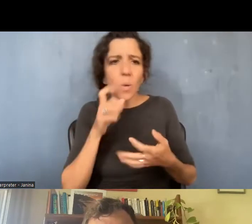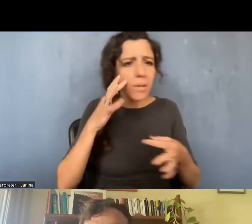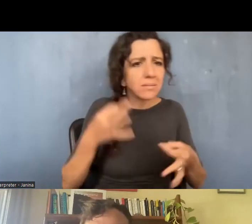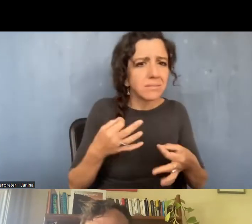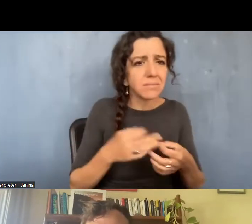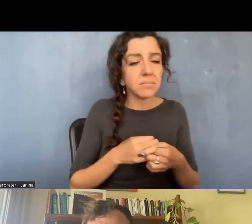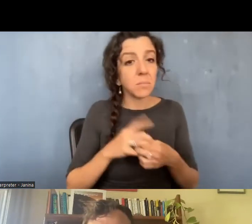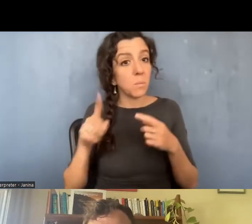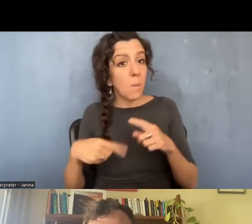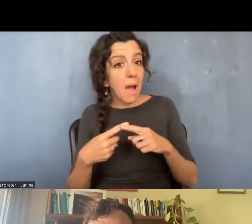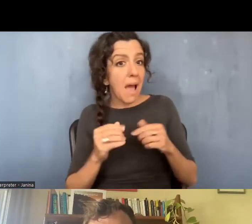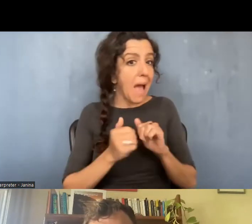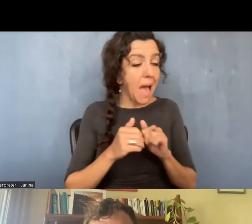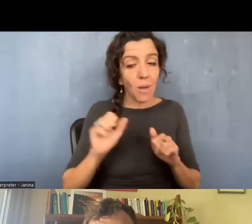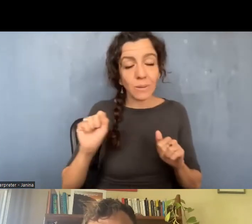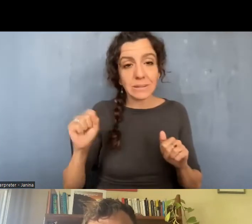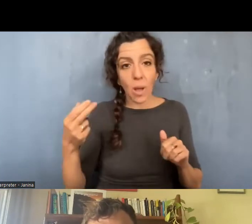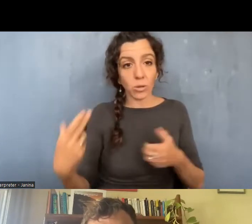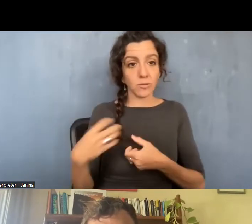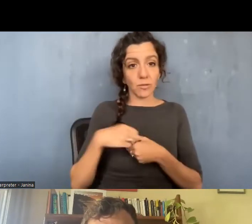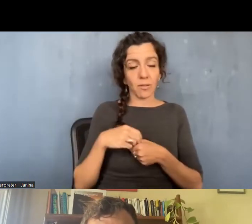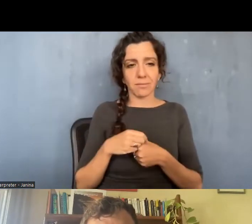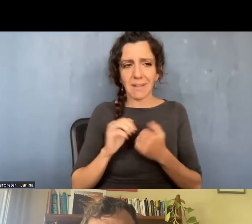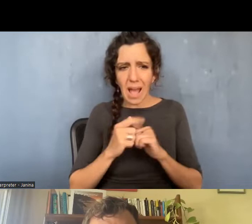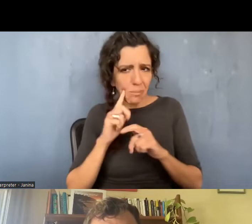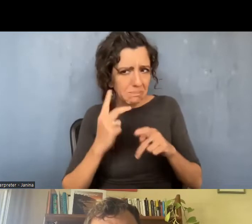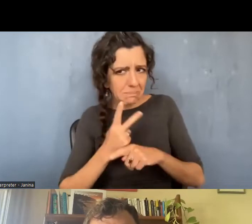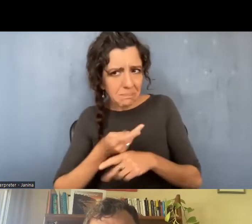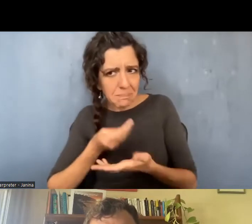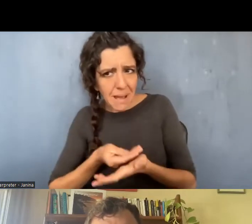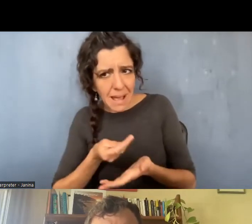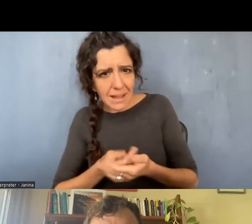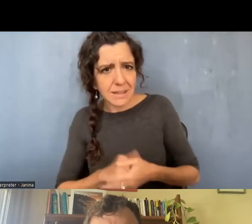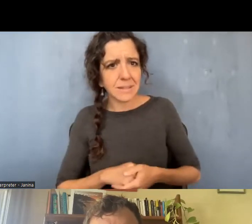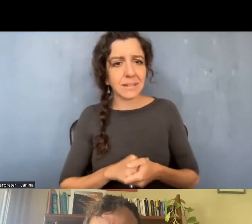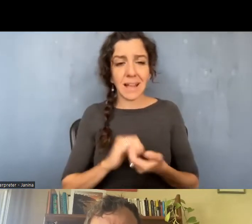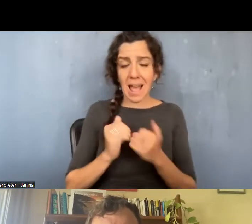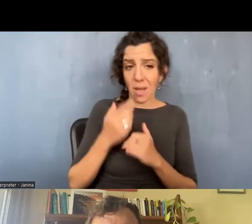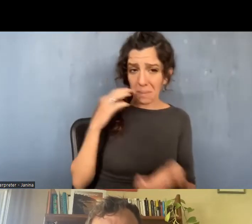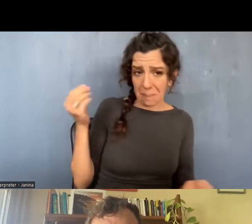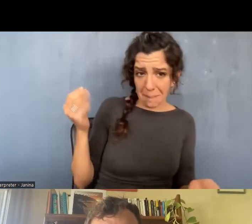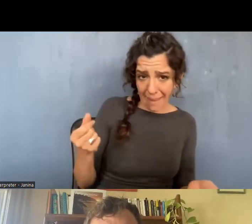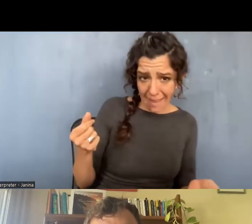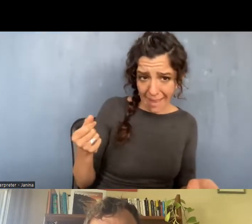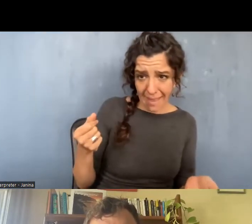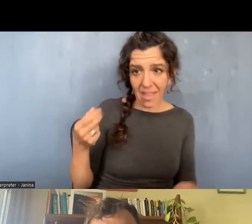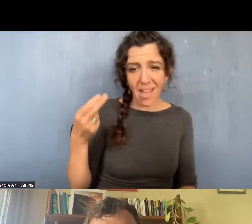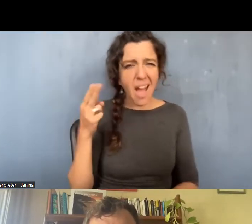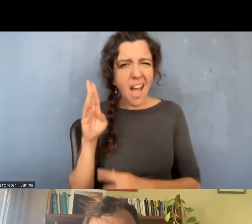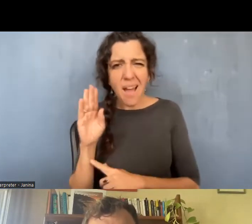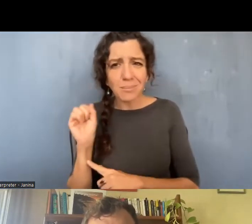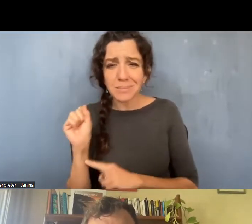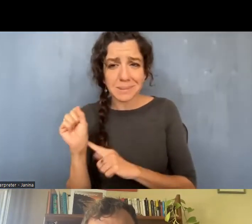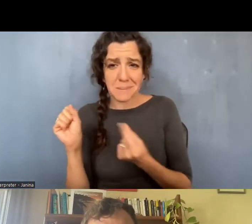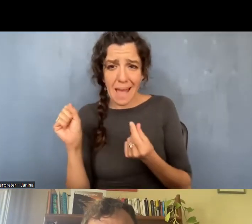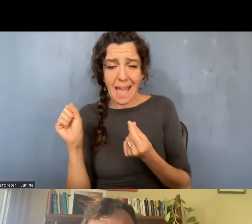involved? How will funding be assessed? How will this be paid for? What are hubs and where